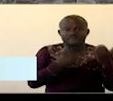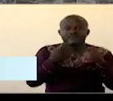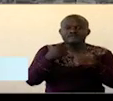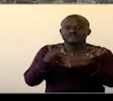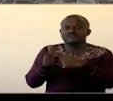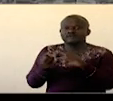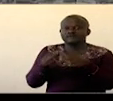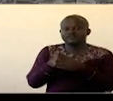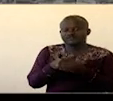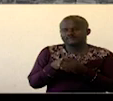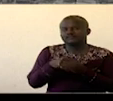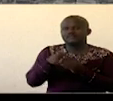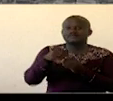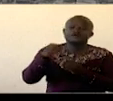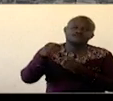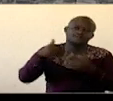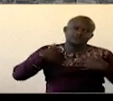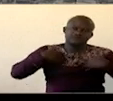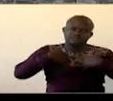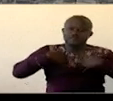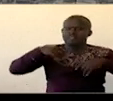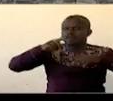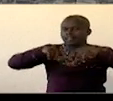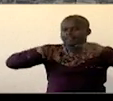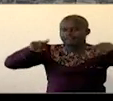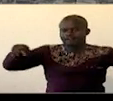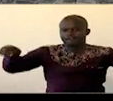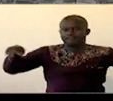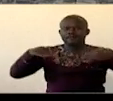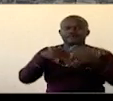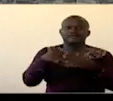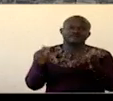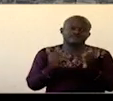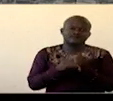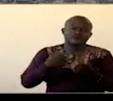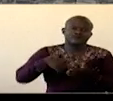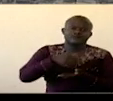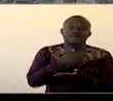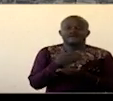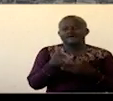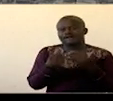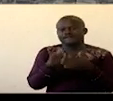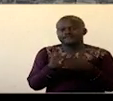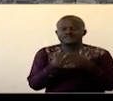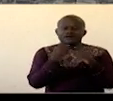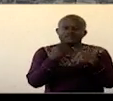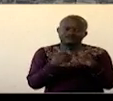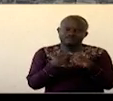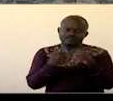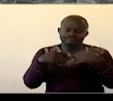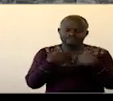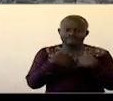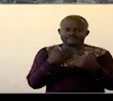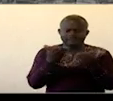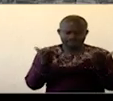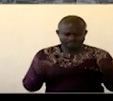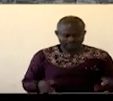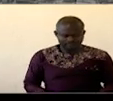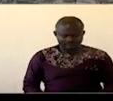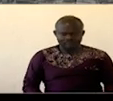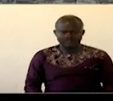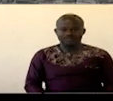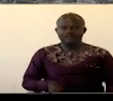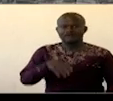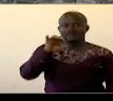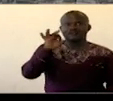different habitats or ecosystems, and we have different organisms there. Then the third one is